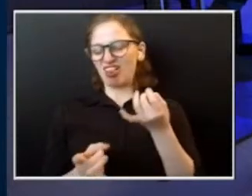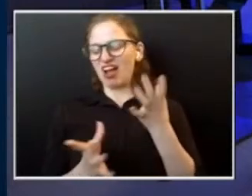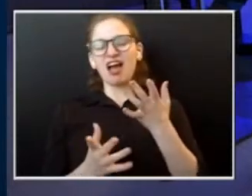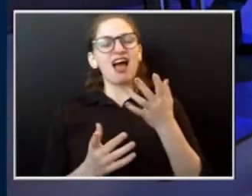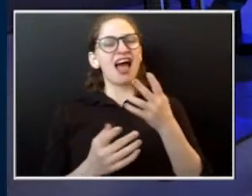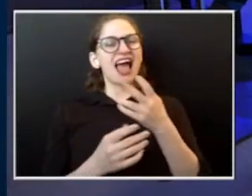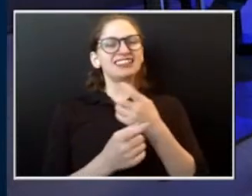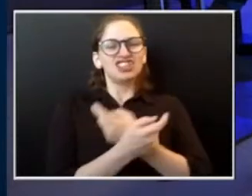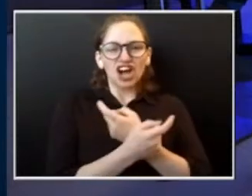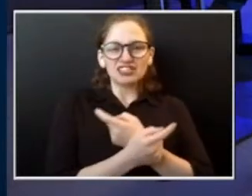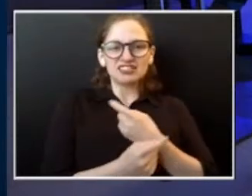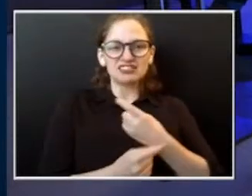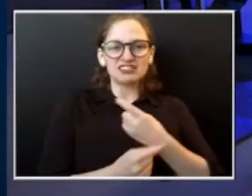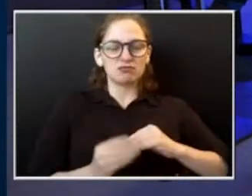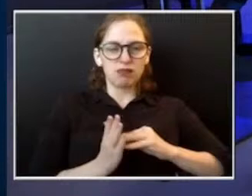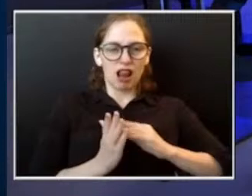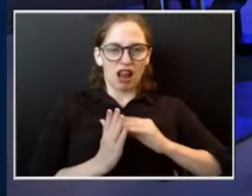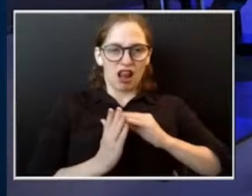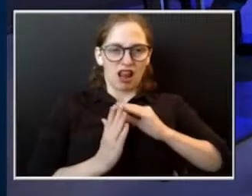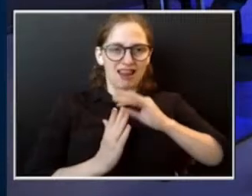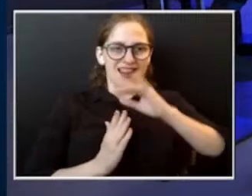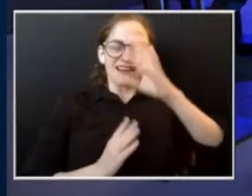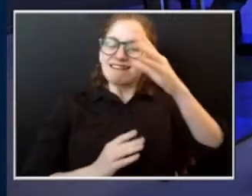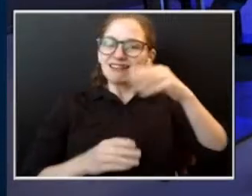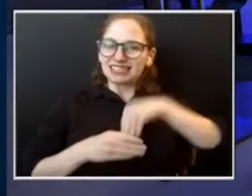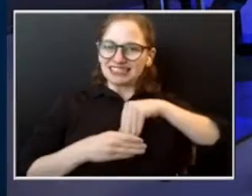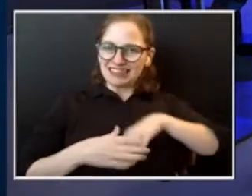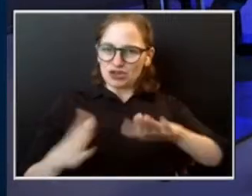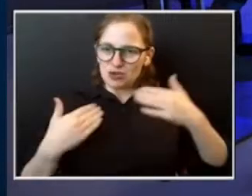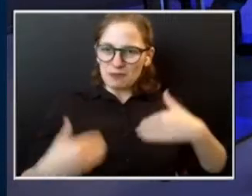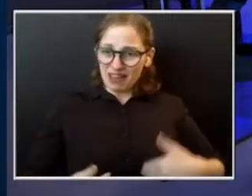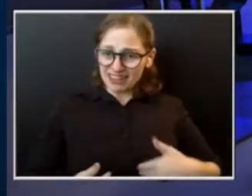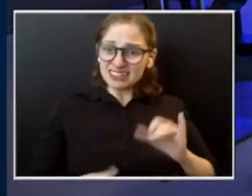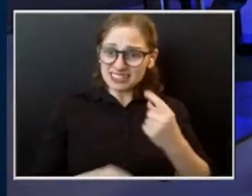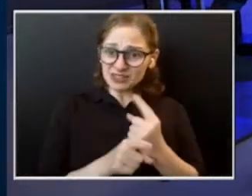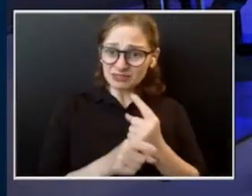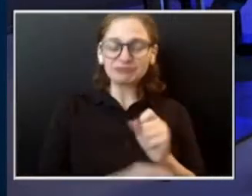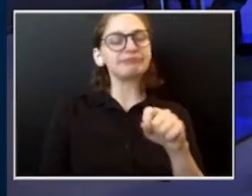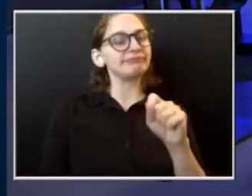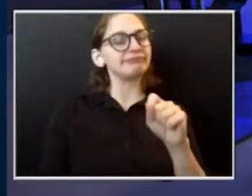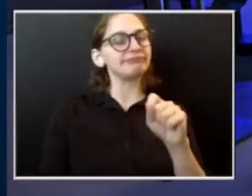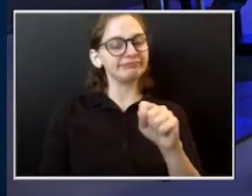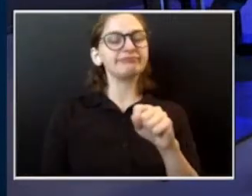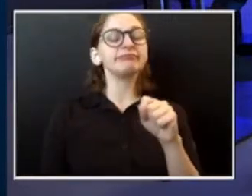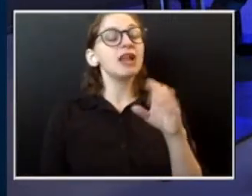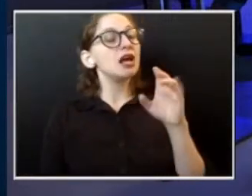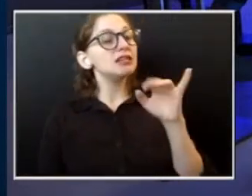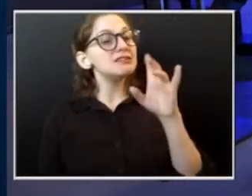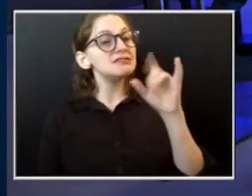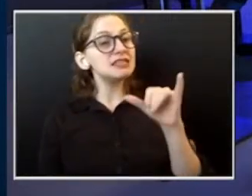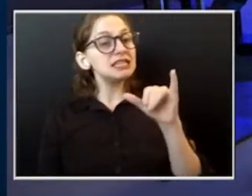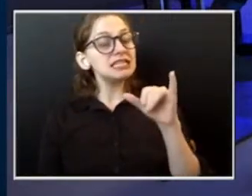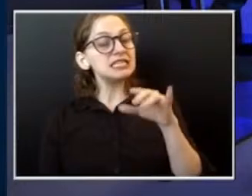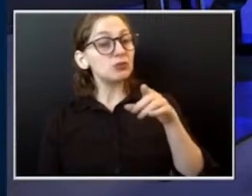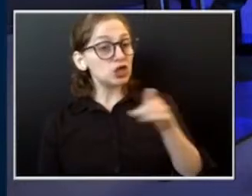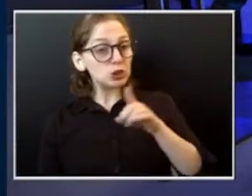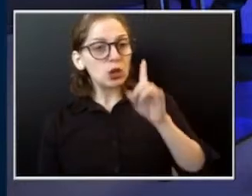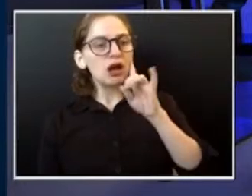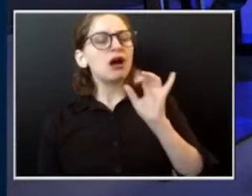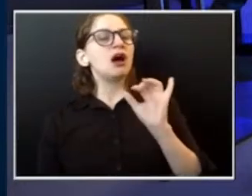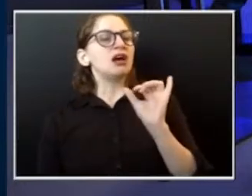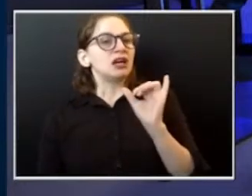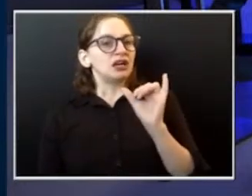Yep. Is that fair? It is. It is. Cindy, when you heard about your uncle's condition and you knew that it had